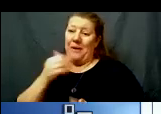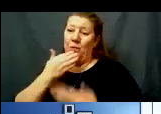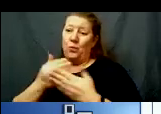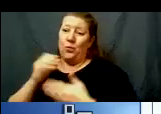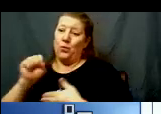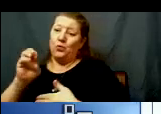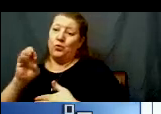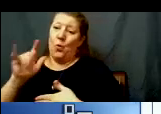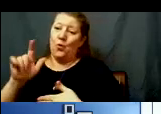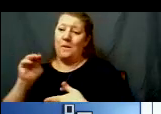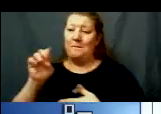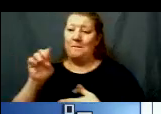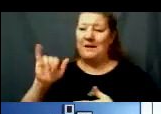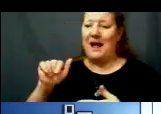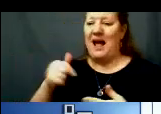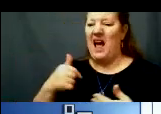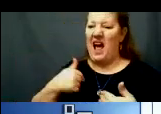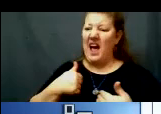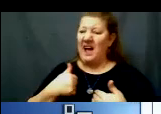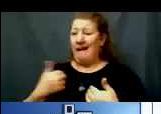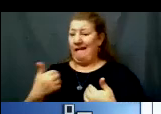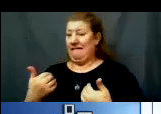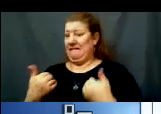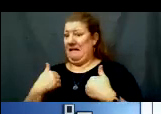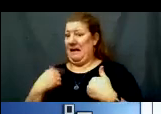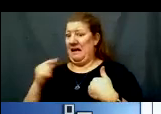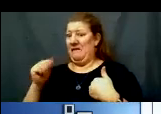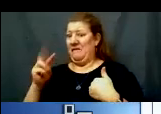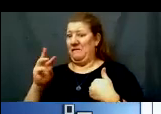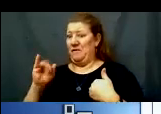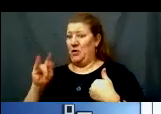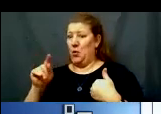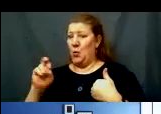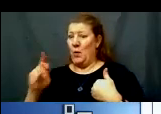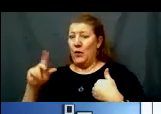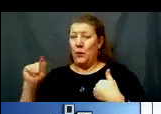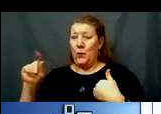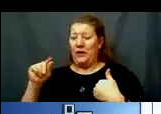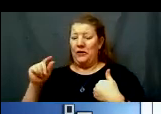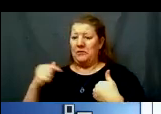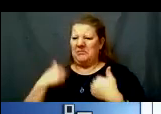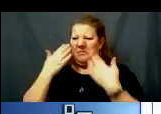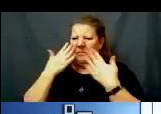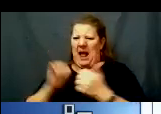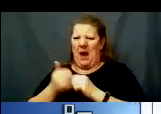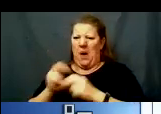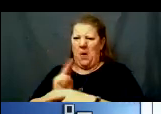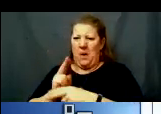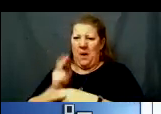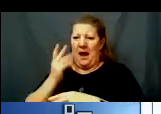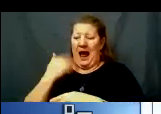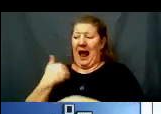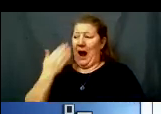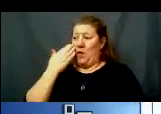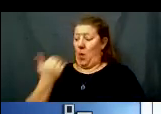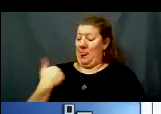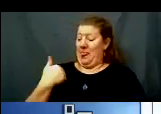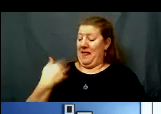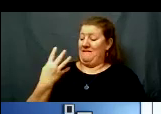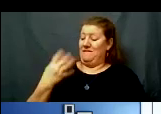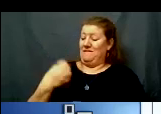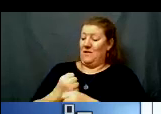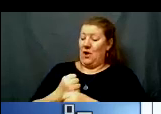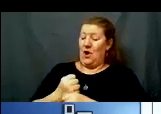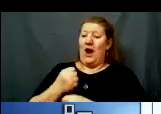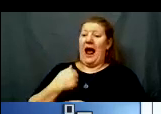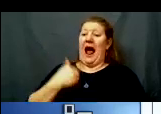do have a Twitter account, and I've never used it, because I know if I did use it, especially over the last 4 years, I probably would say something